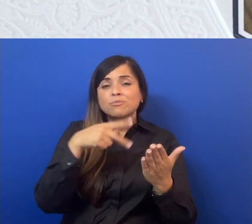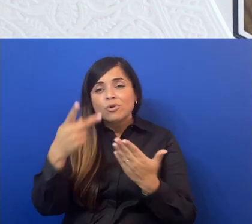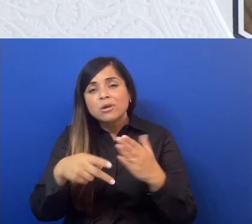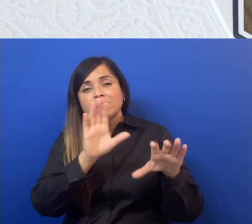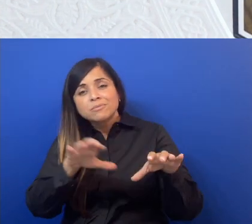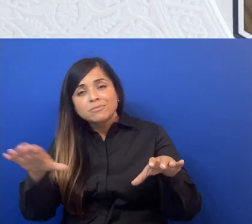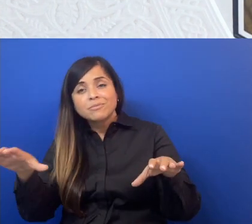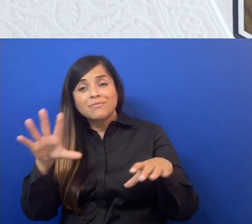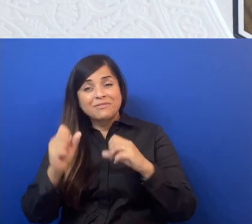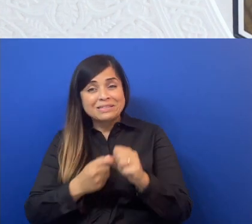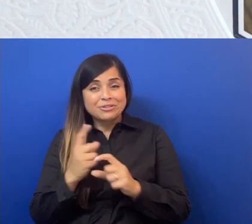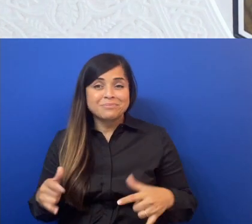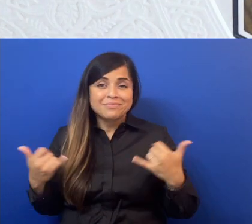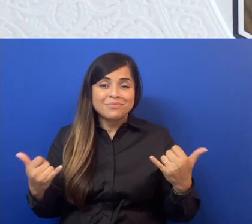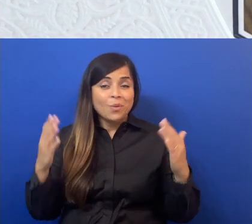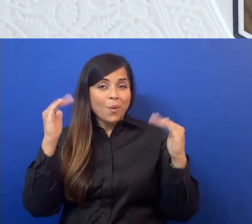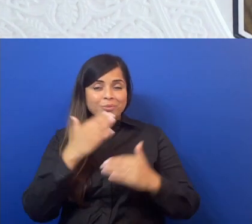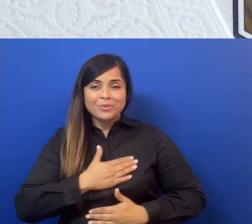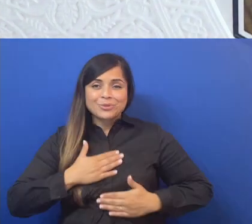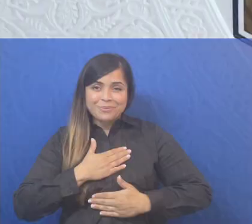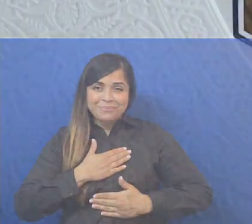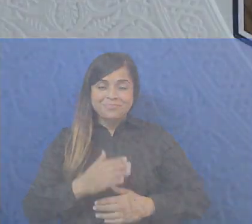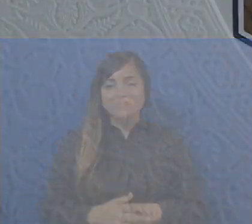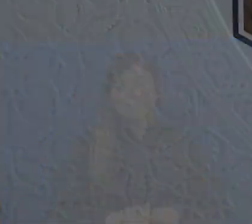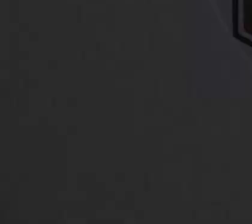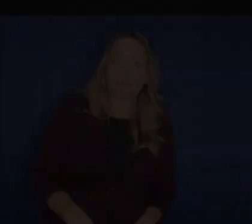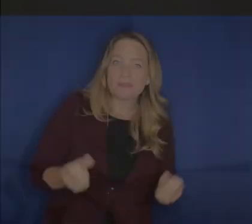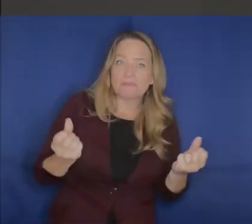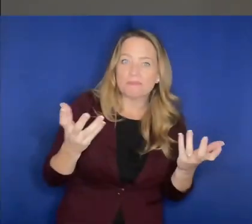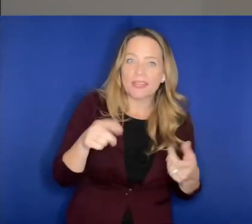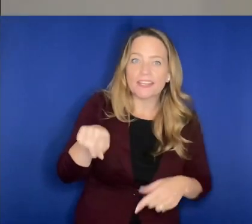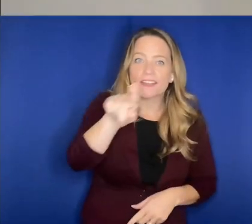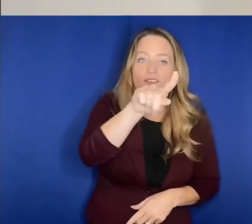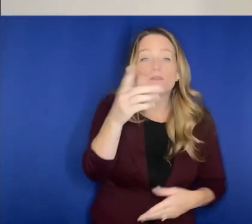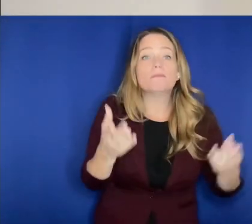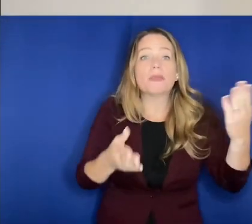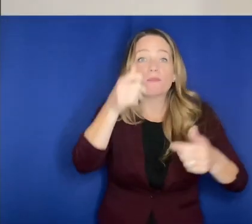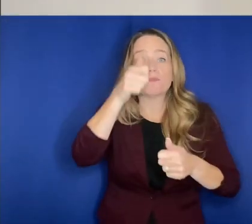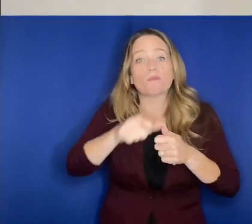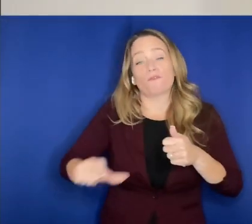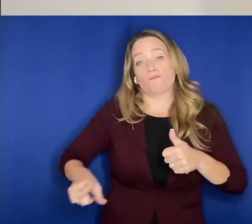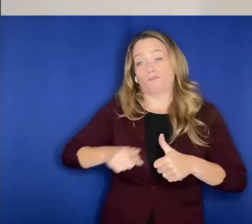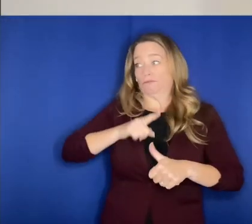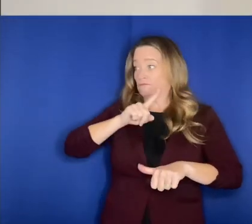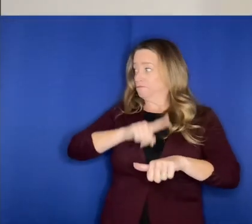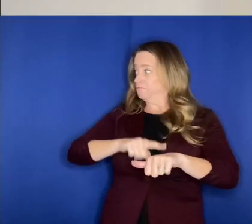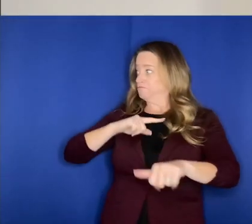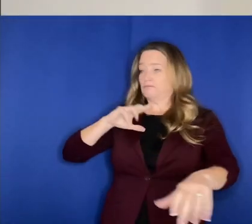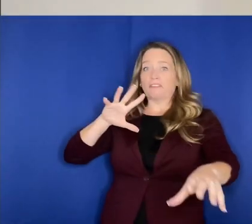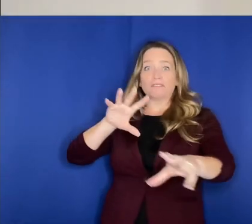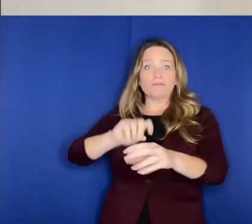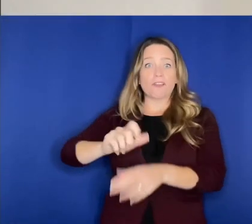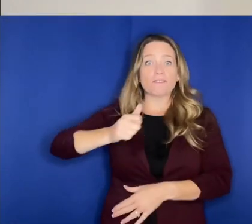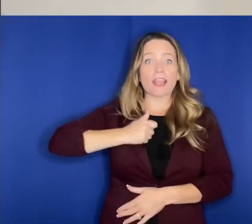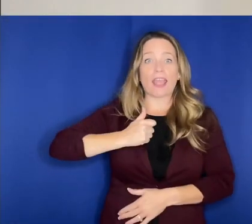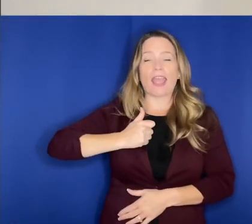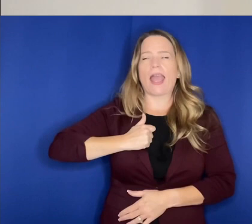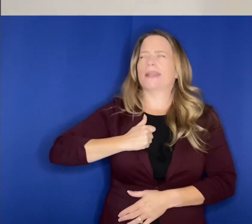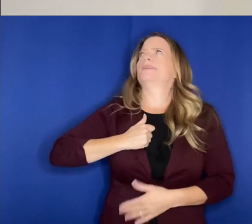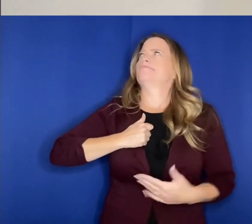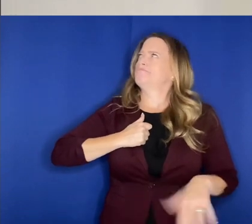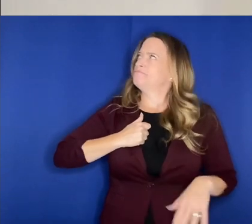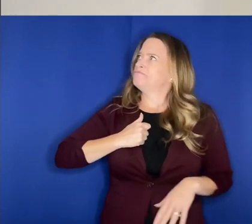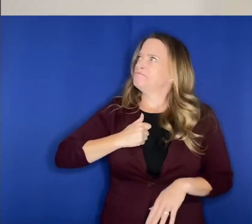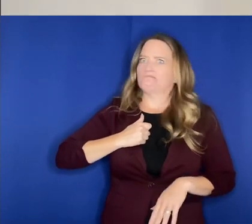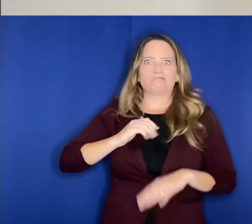over almost half a century. I hope you enjoy it. Many of you may remember that my personal involvement with